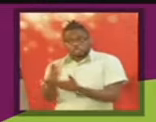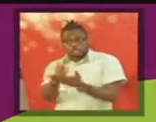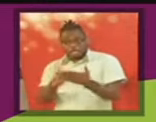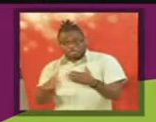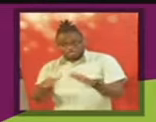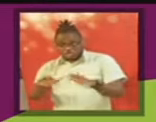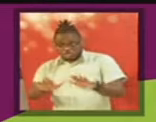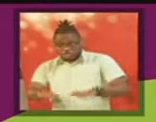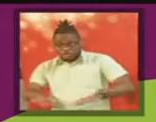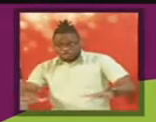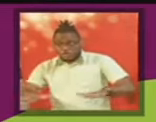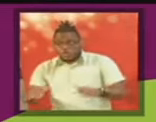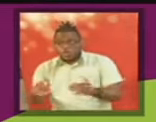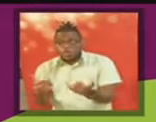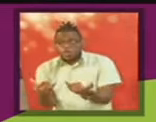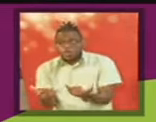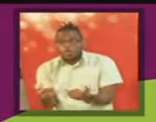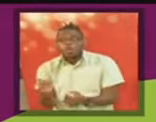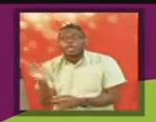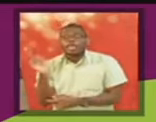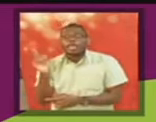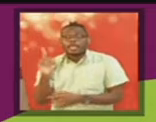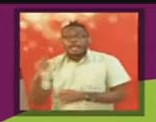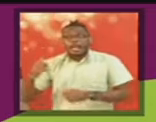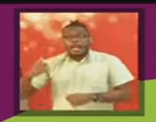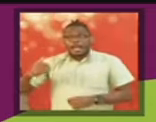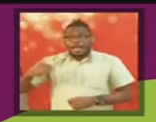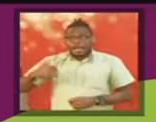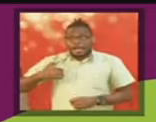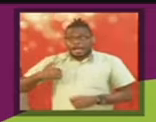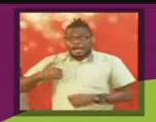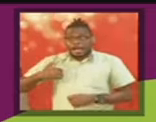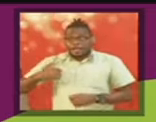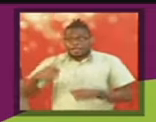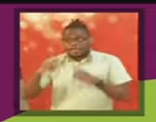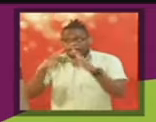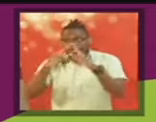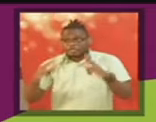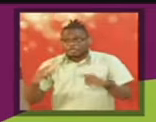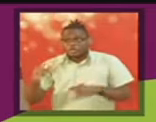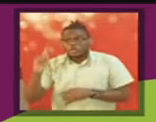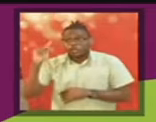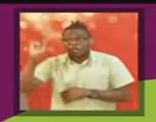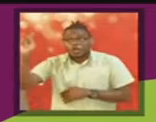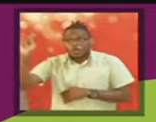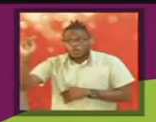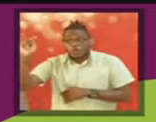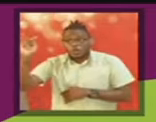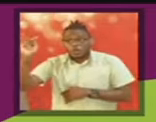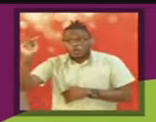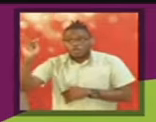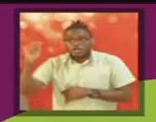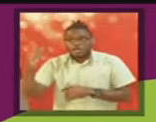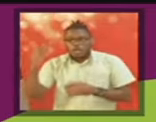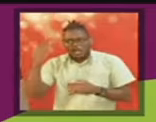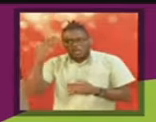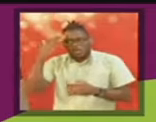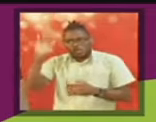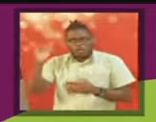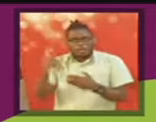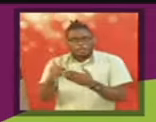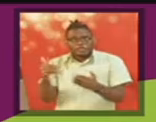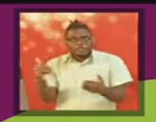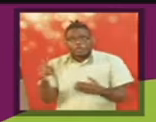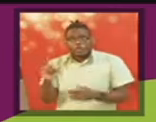Army camp in Tobago. I know at one particular point in time, a member of the Defense Force would have